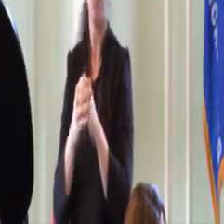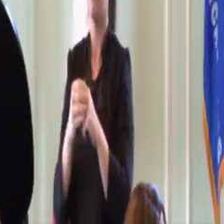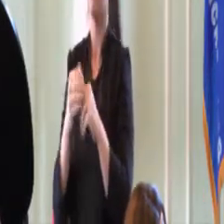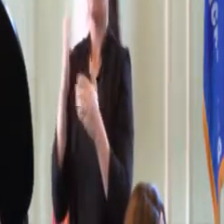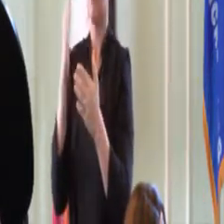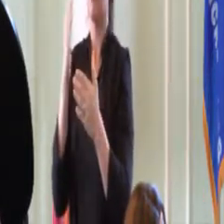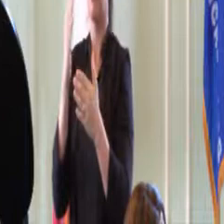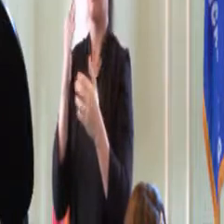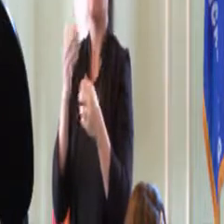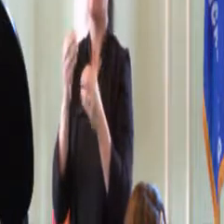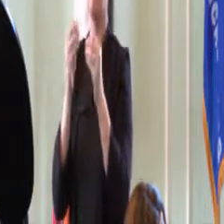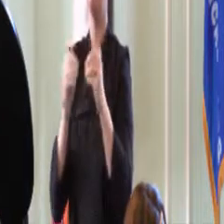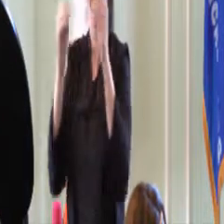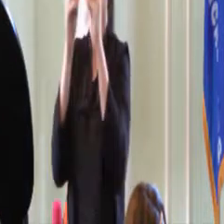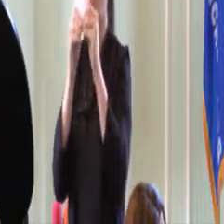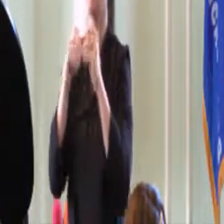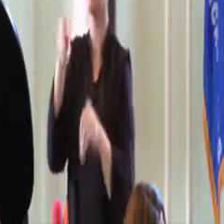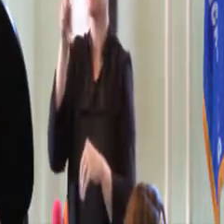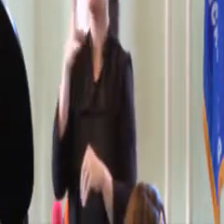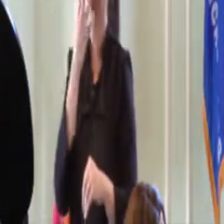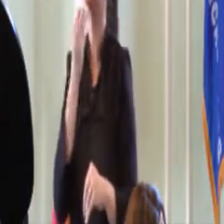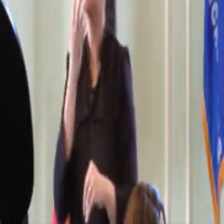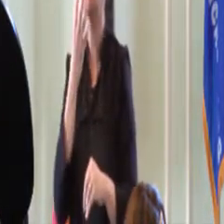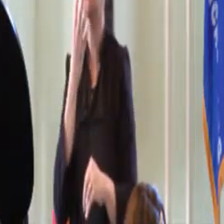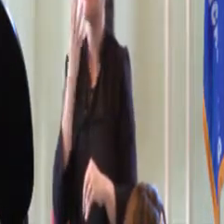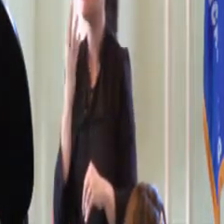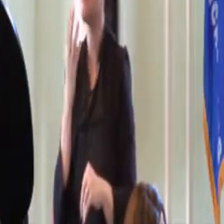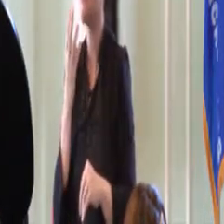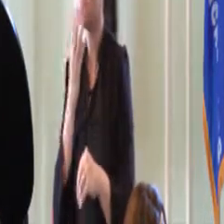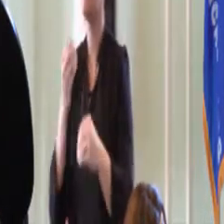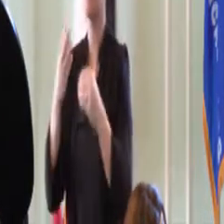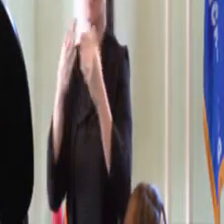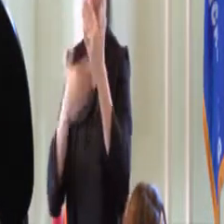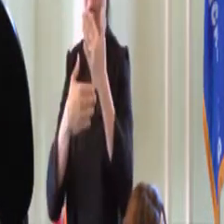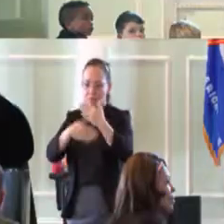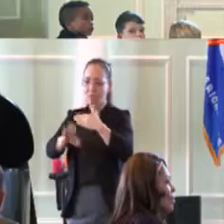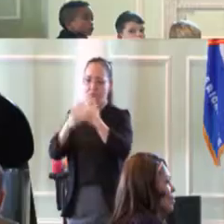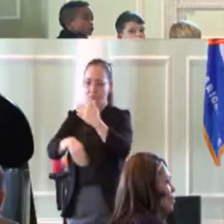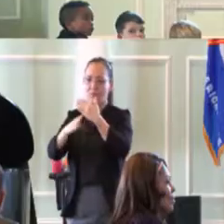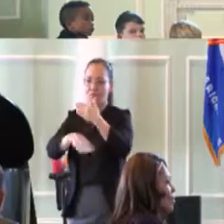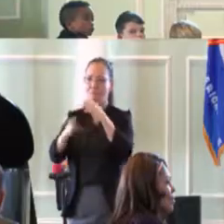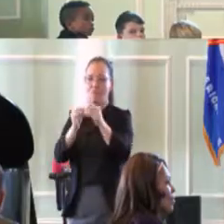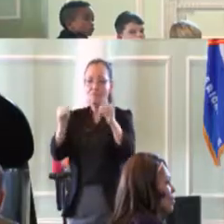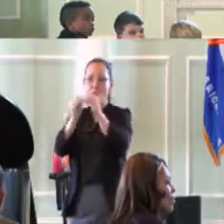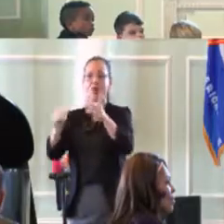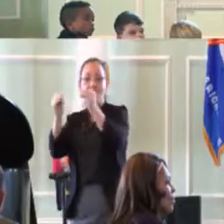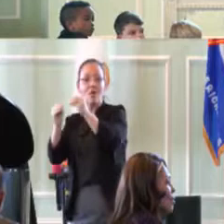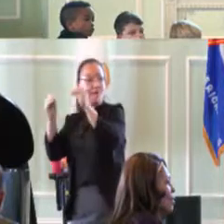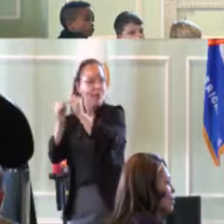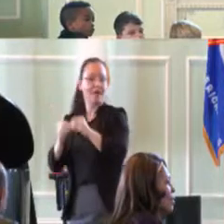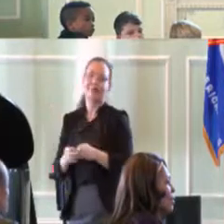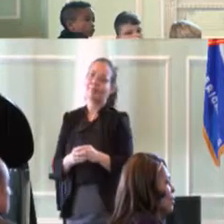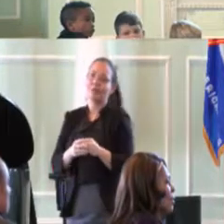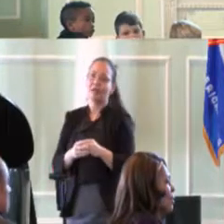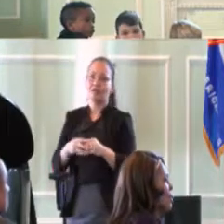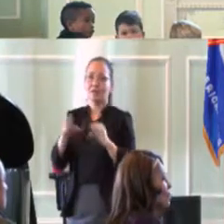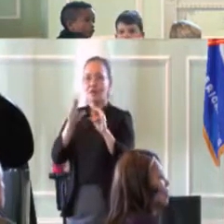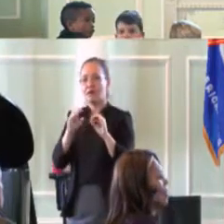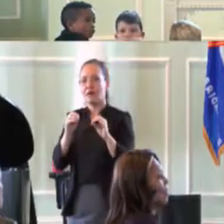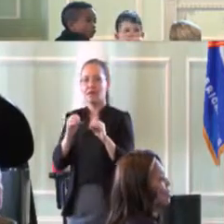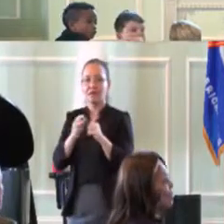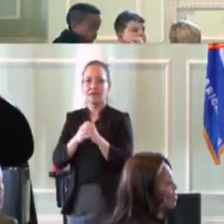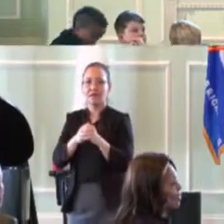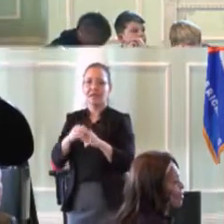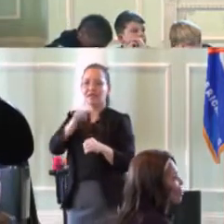Hebrews still grew larger and larger and larger. The king said, oh, come on. I've got to do something